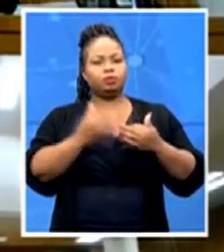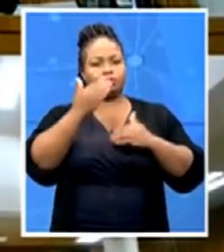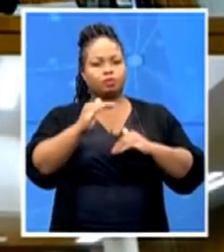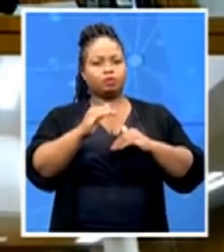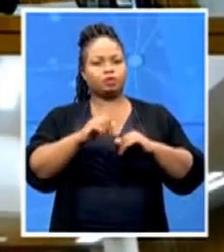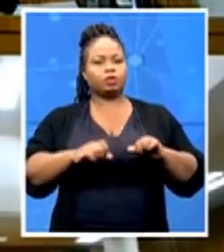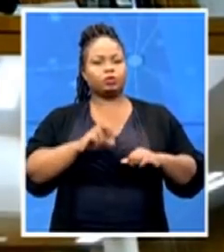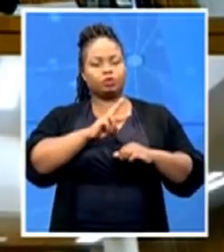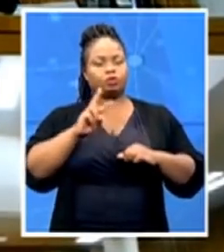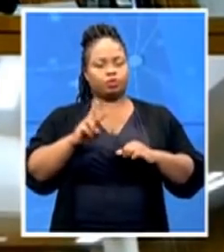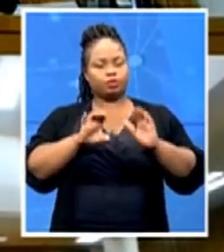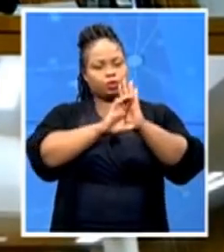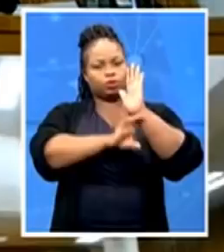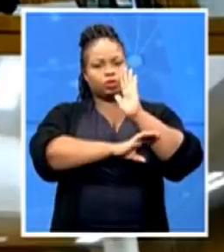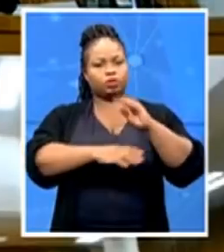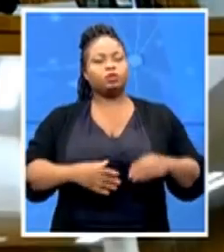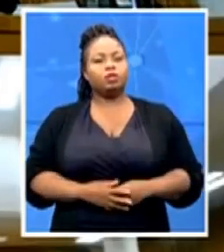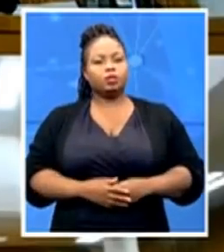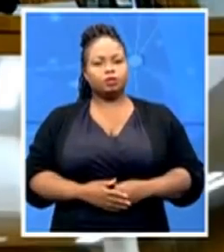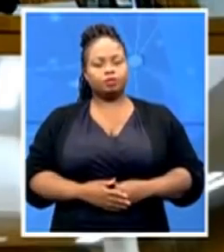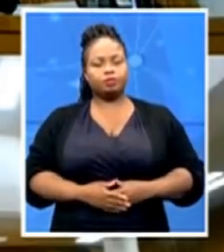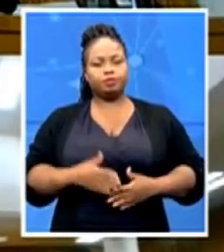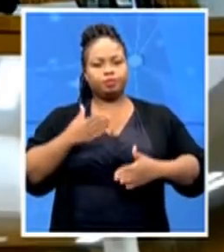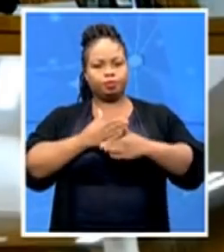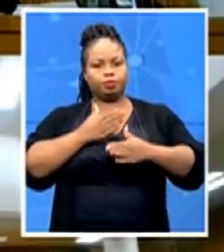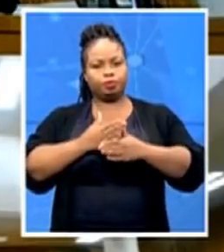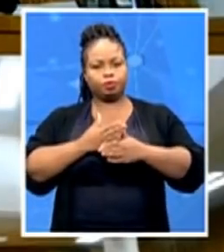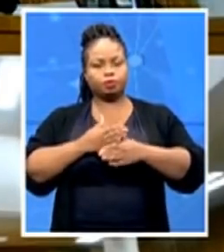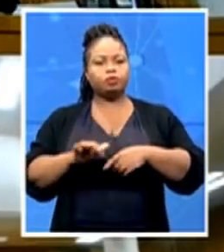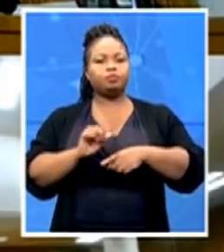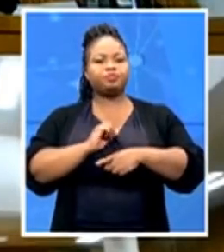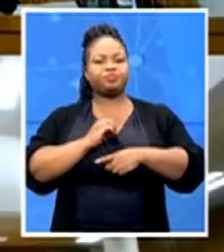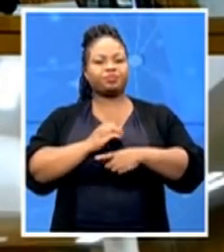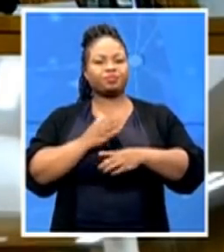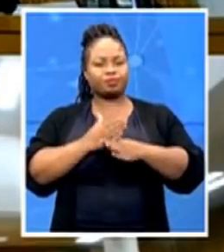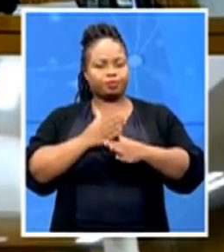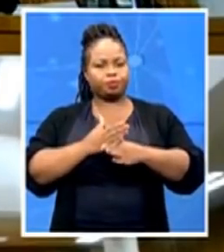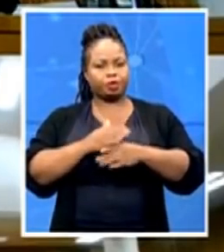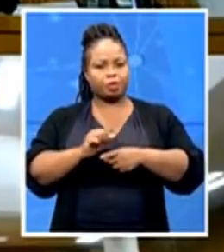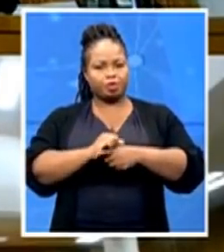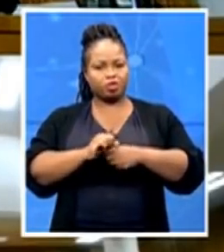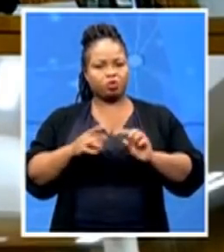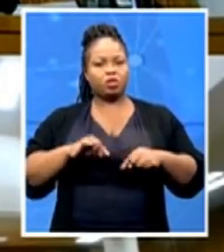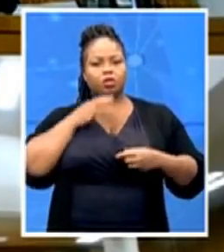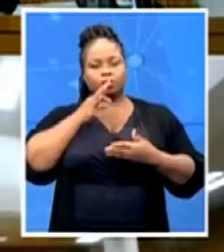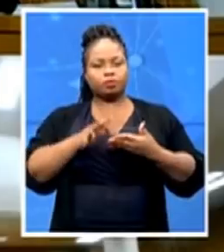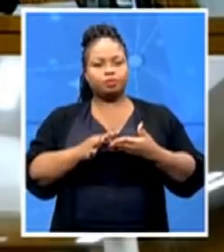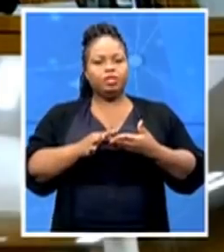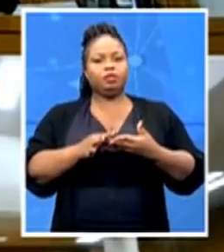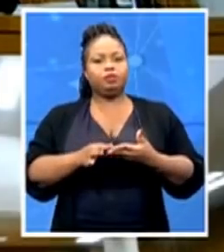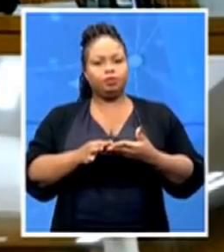practice, and as support for this proposition, that their conditions of employment cannot be altered without consulting